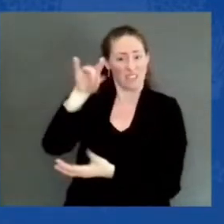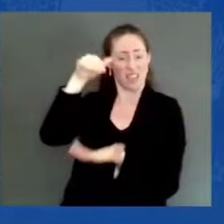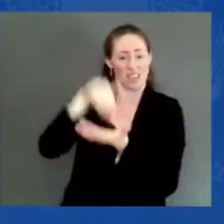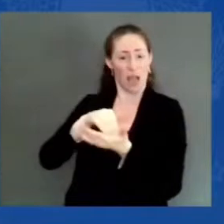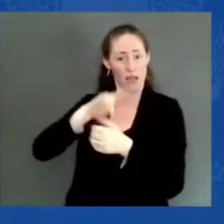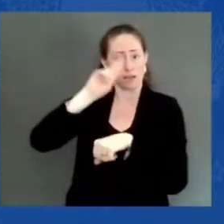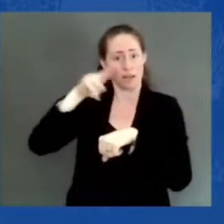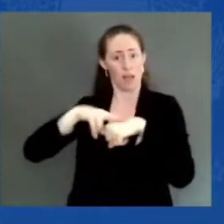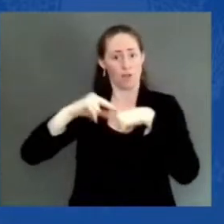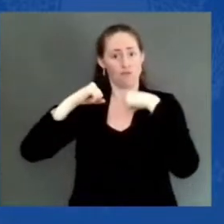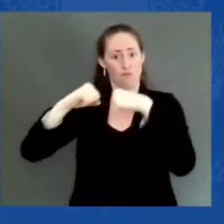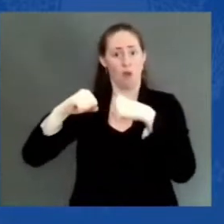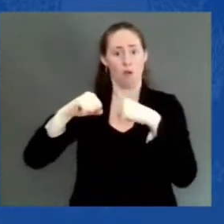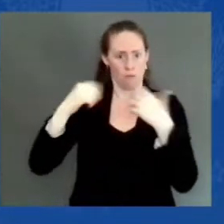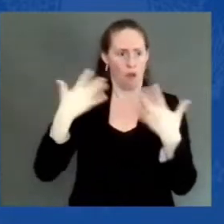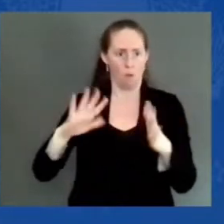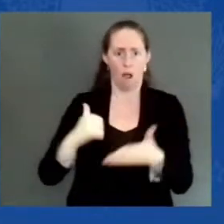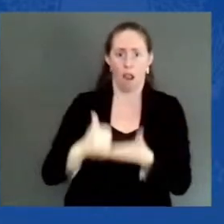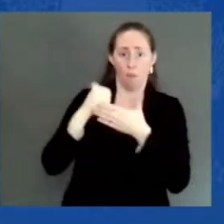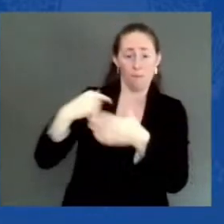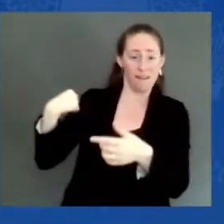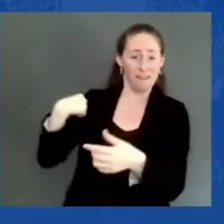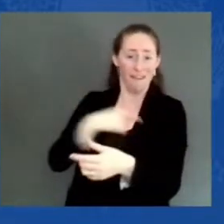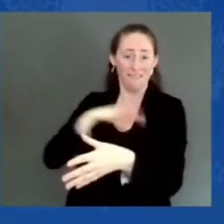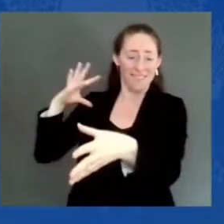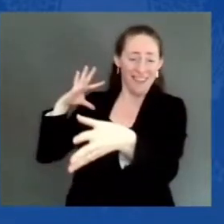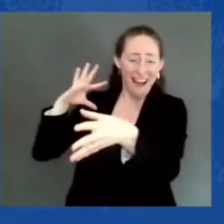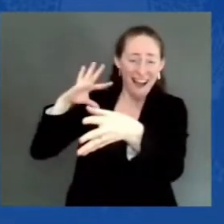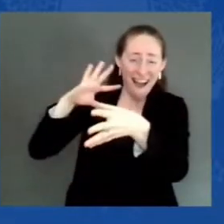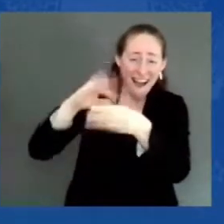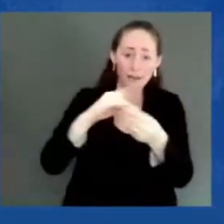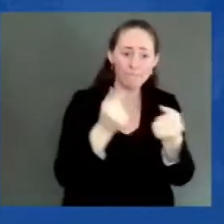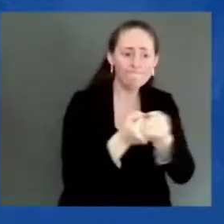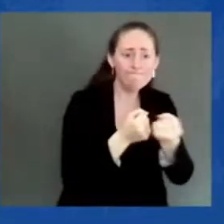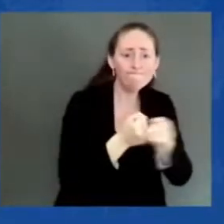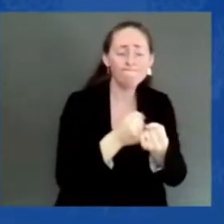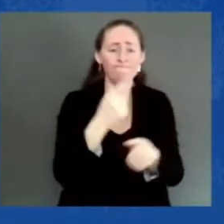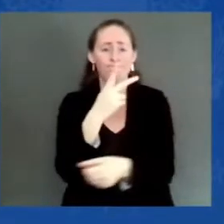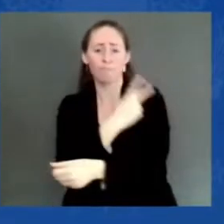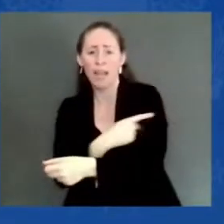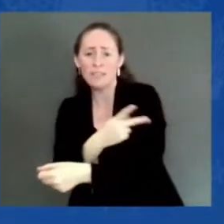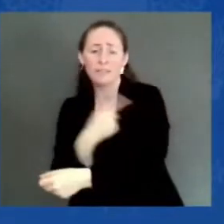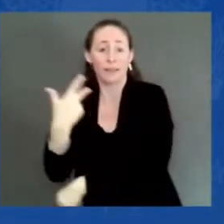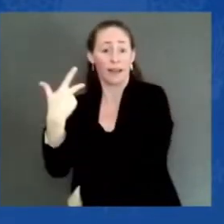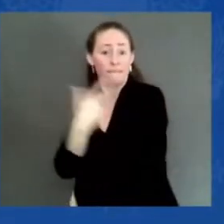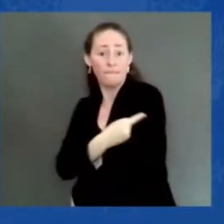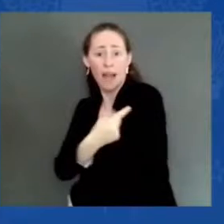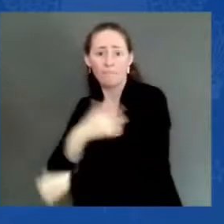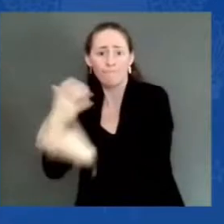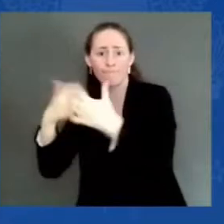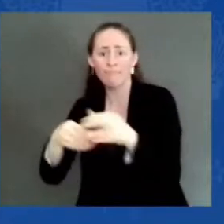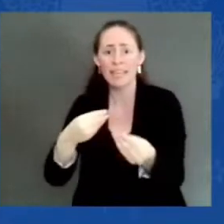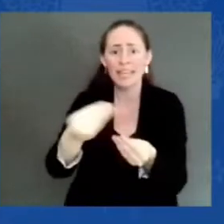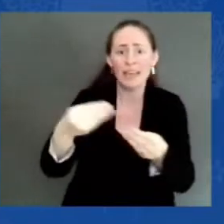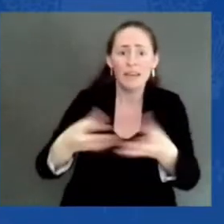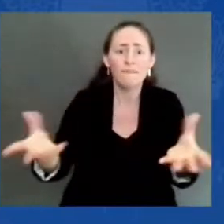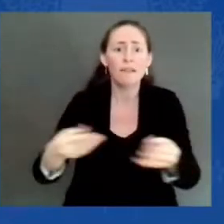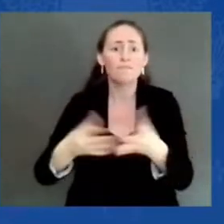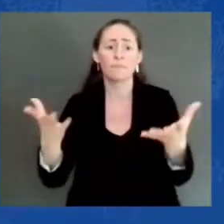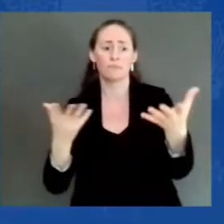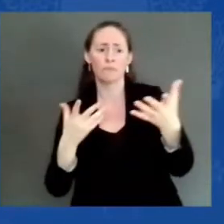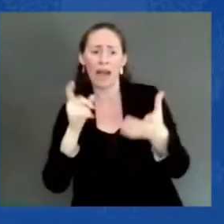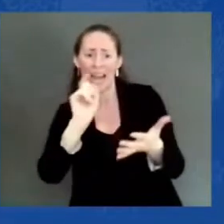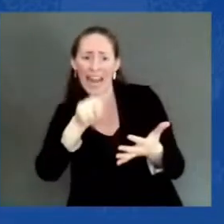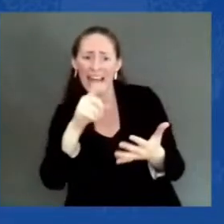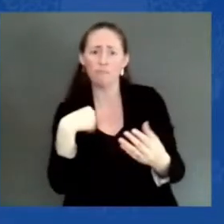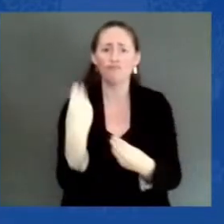caring for patients to administering vaccines to running testing sites to distributing supplies. As the states continue to recover